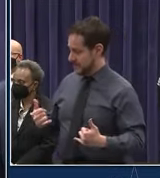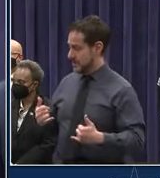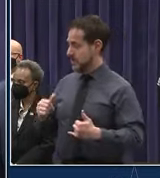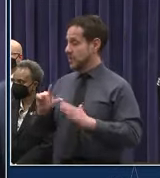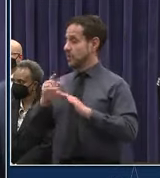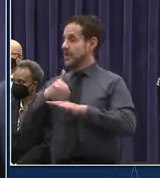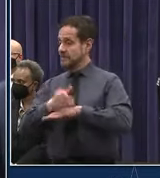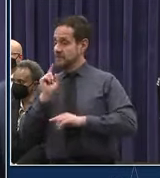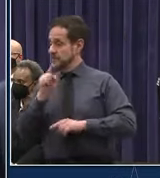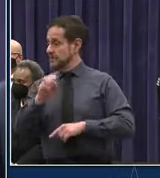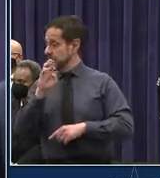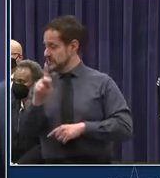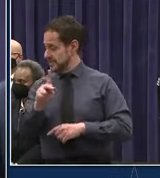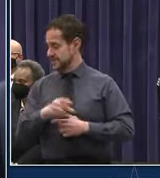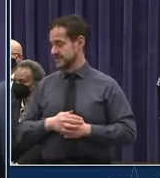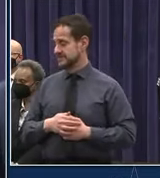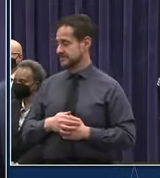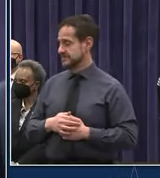we go to the bank?"